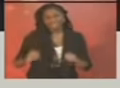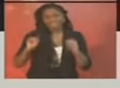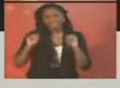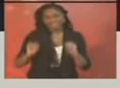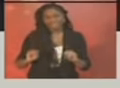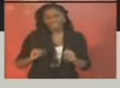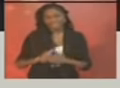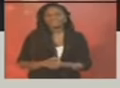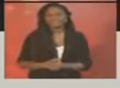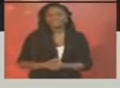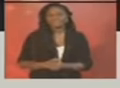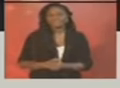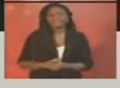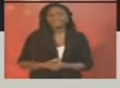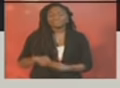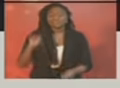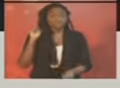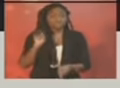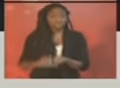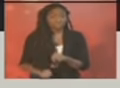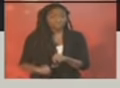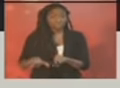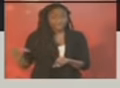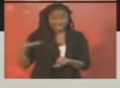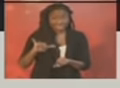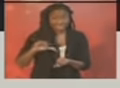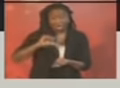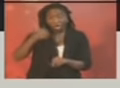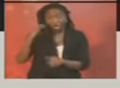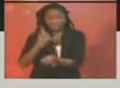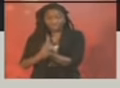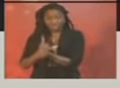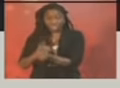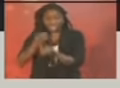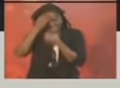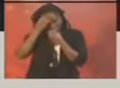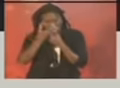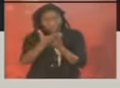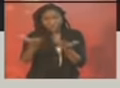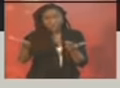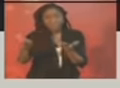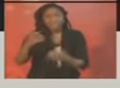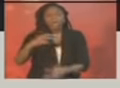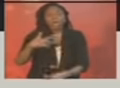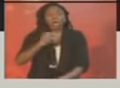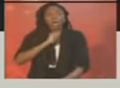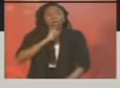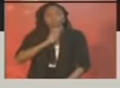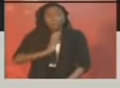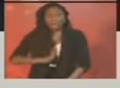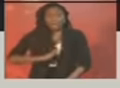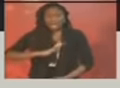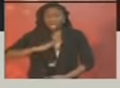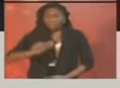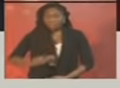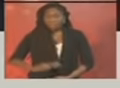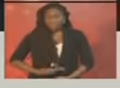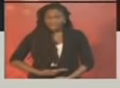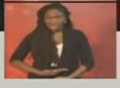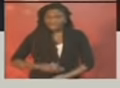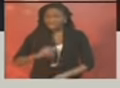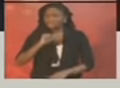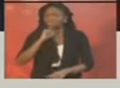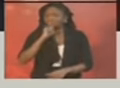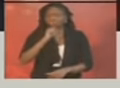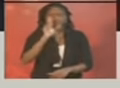Next slide. As Dr. Surjit Singh just mentioned, in terms of pregnant women, it hasn't been approved for pregnant women, but